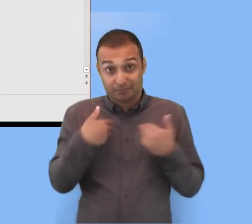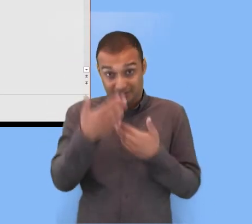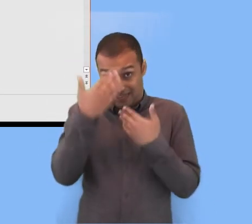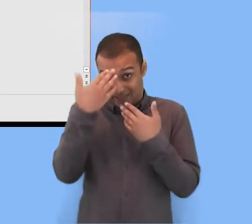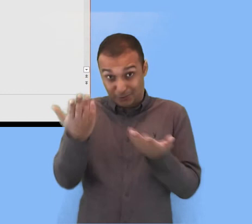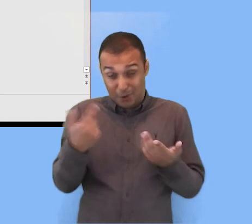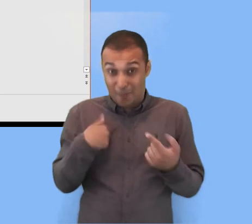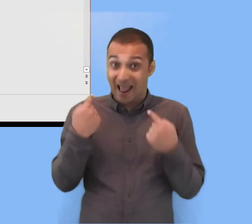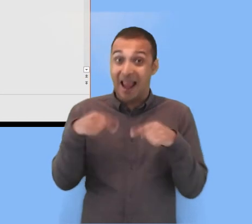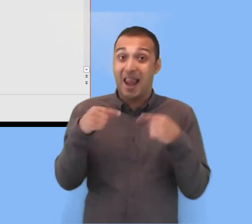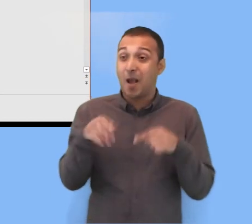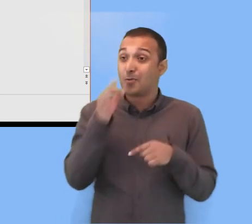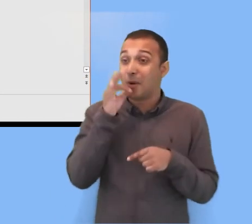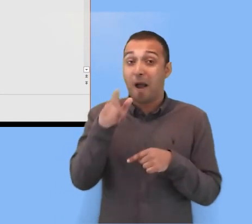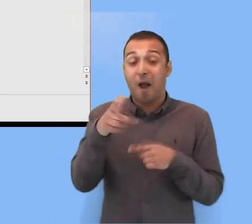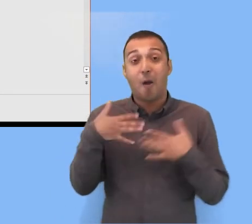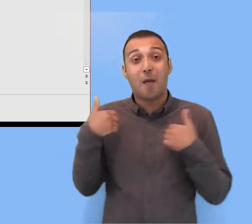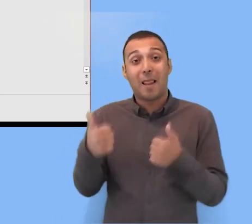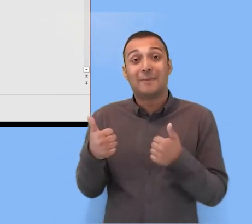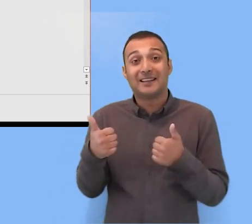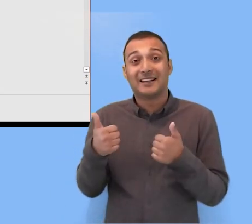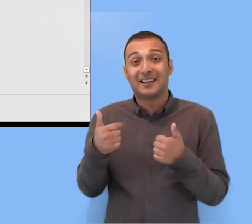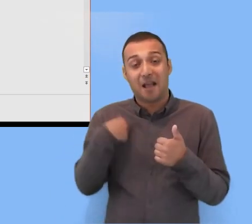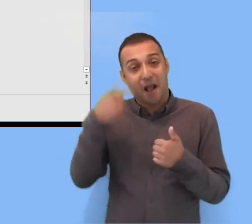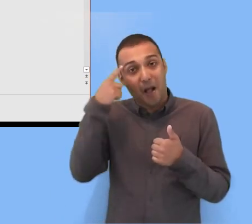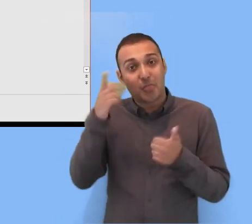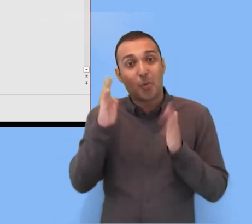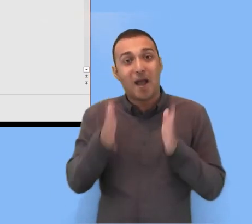about their well-being apart from parents' evening."